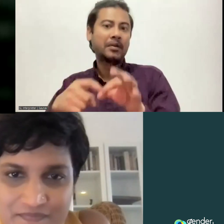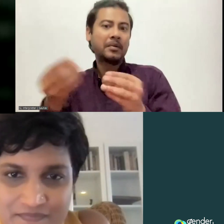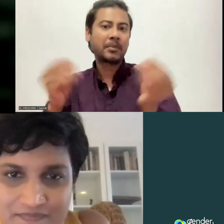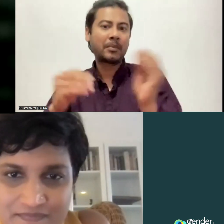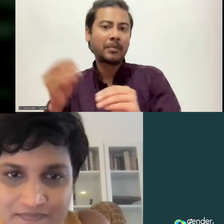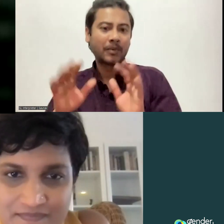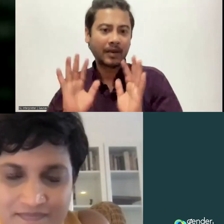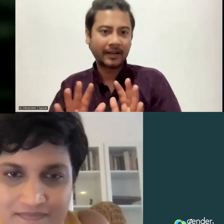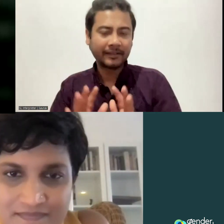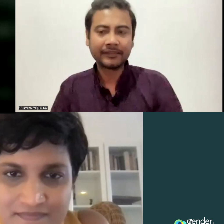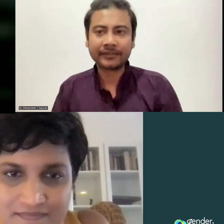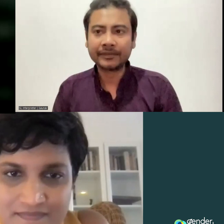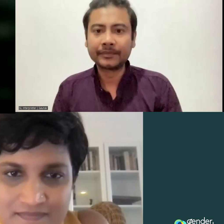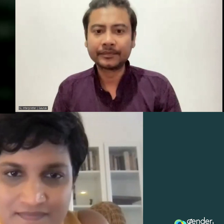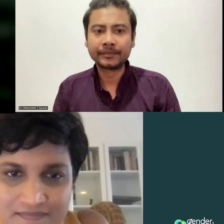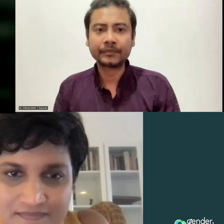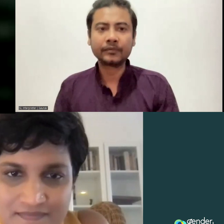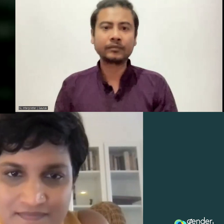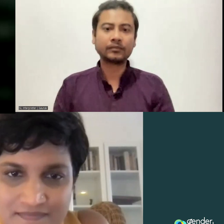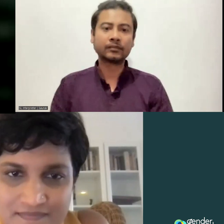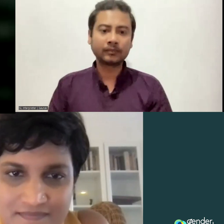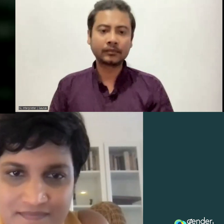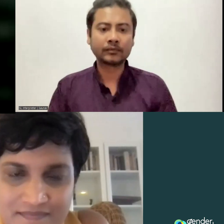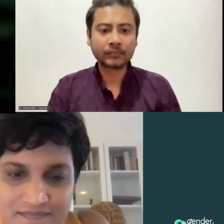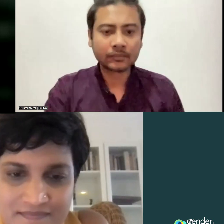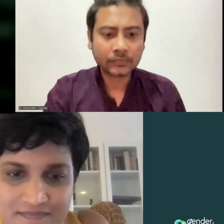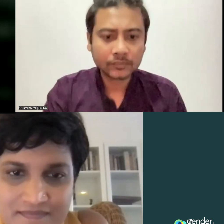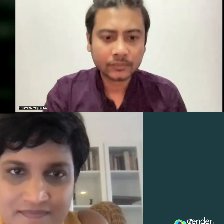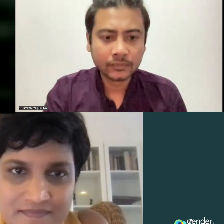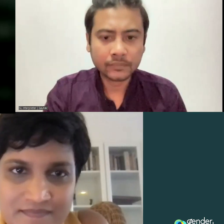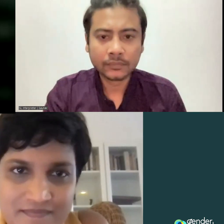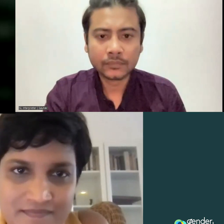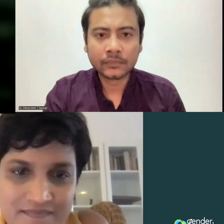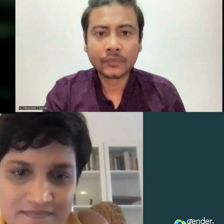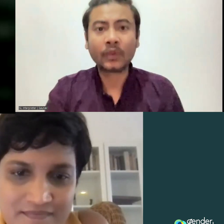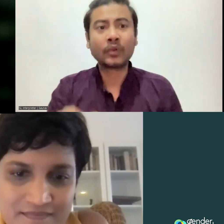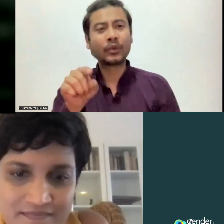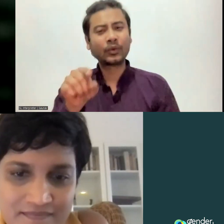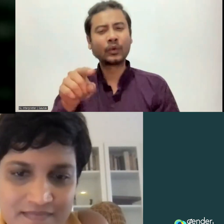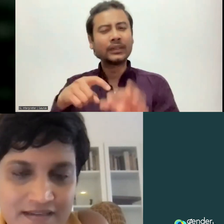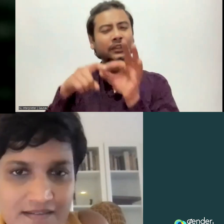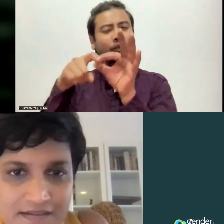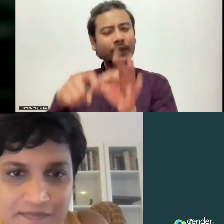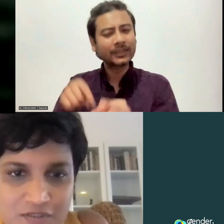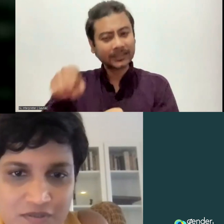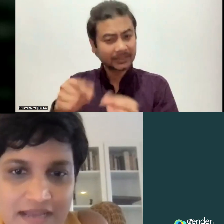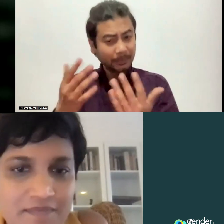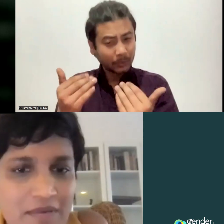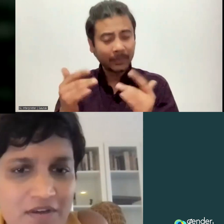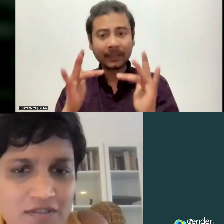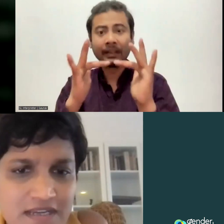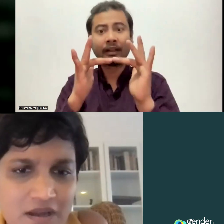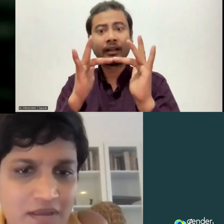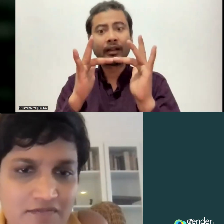question. So wondering whether we can actually take some of these questions offline. Sure.